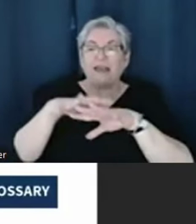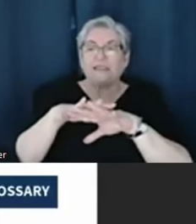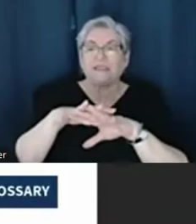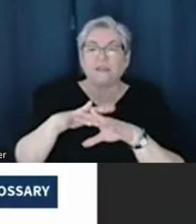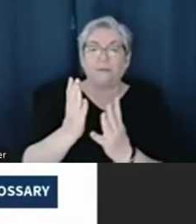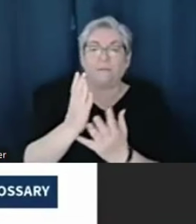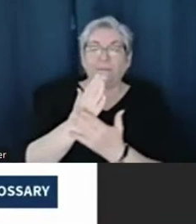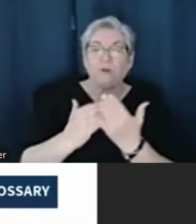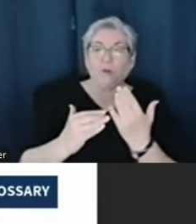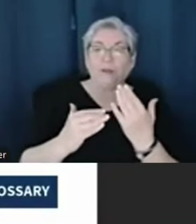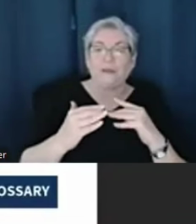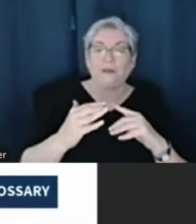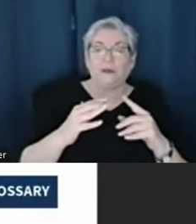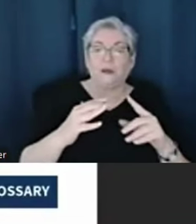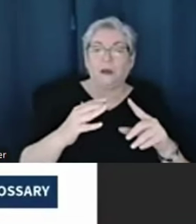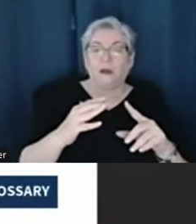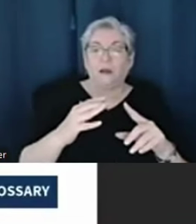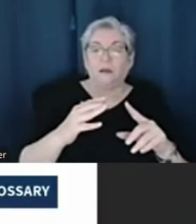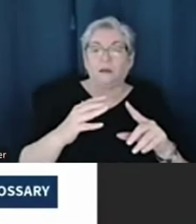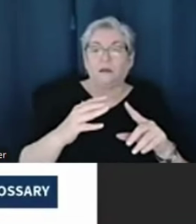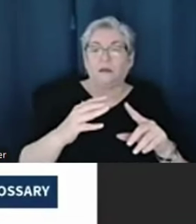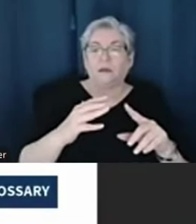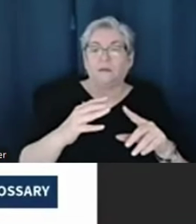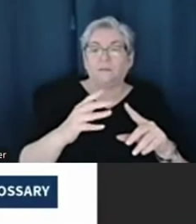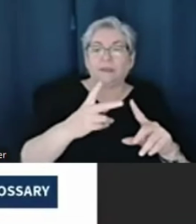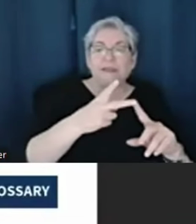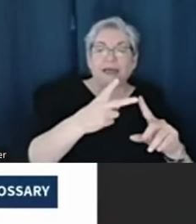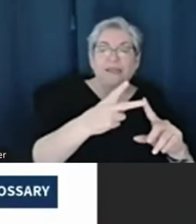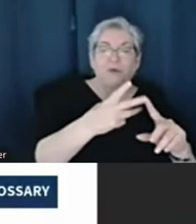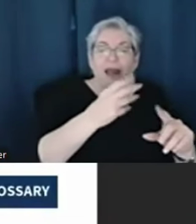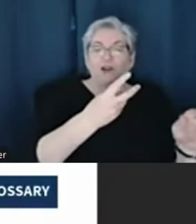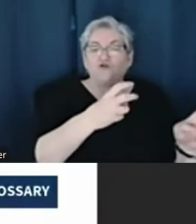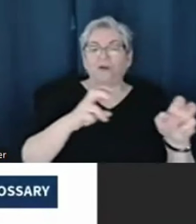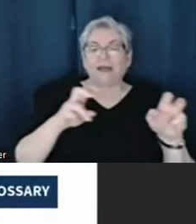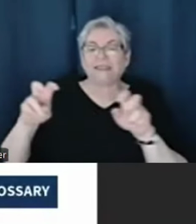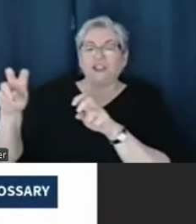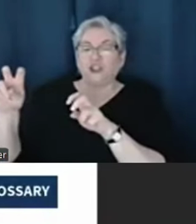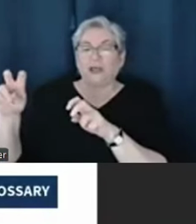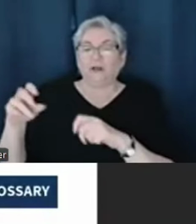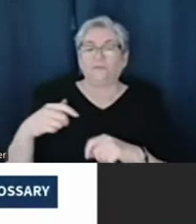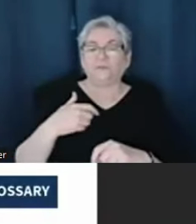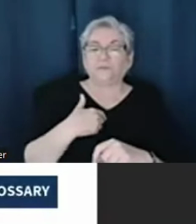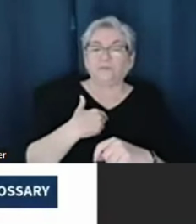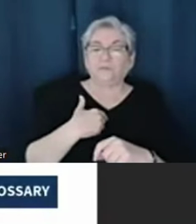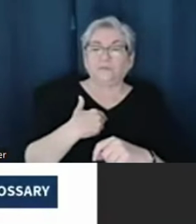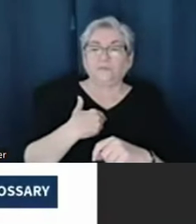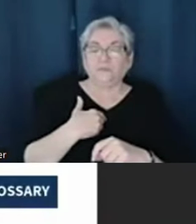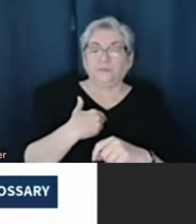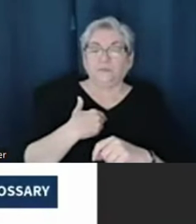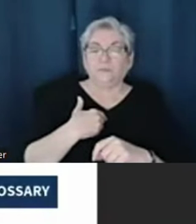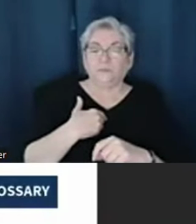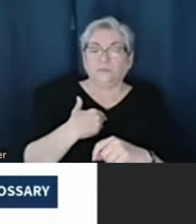secondary transition and VR interfaces. I do know and understand